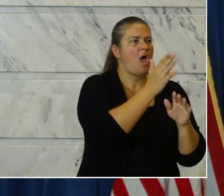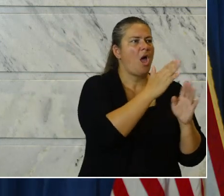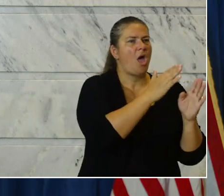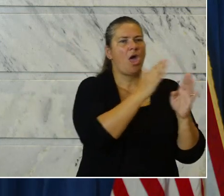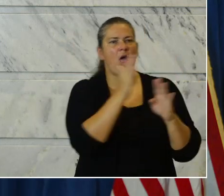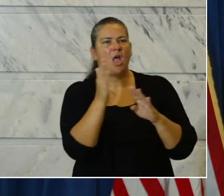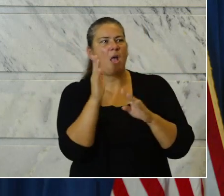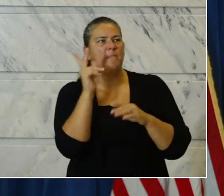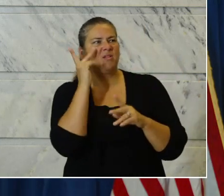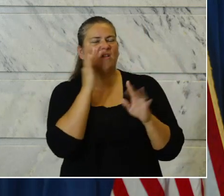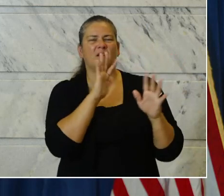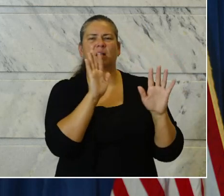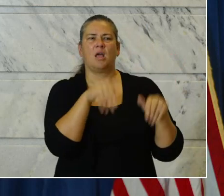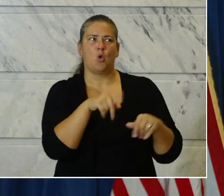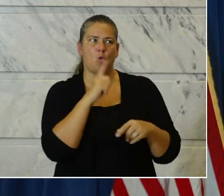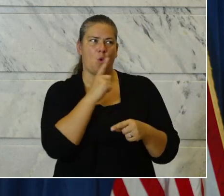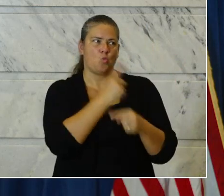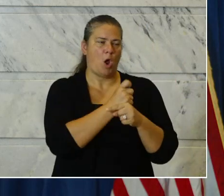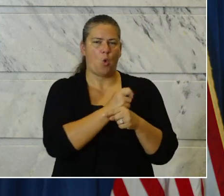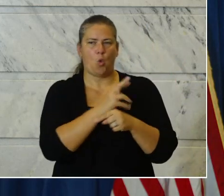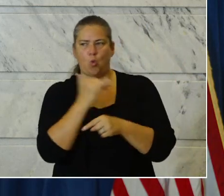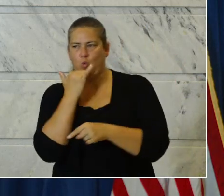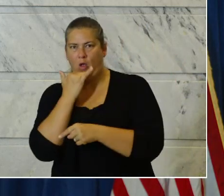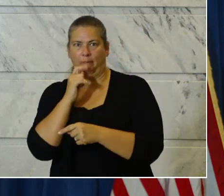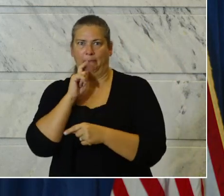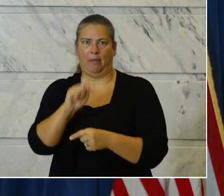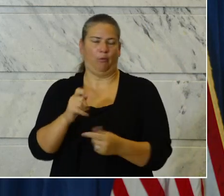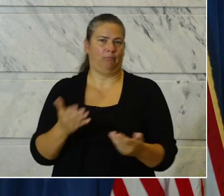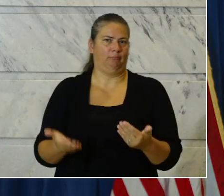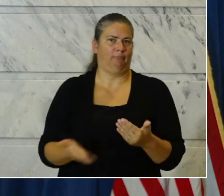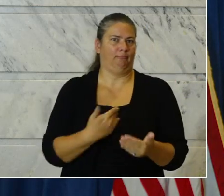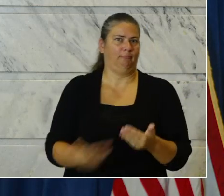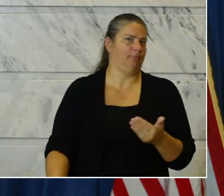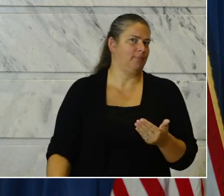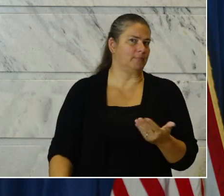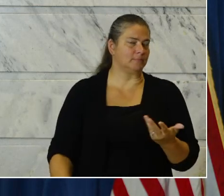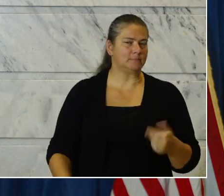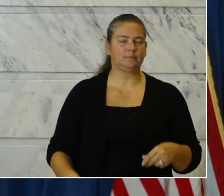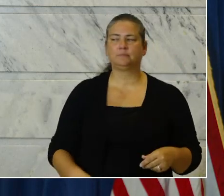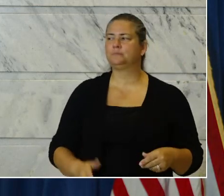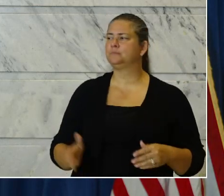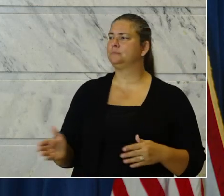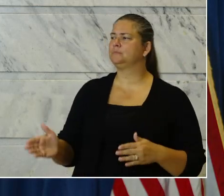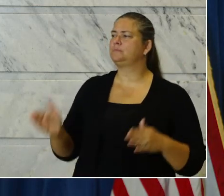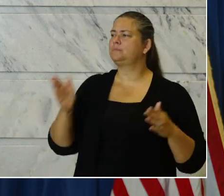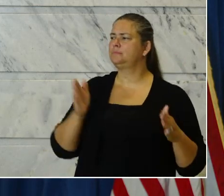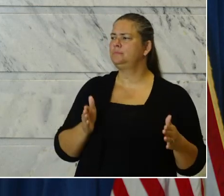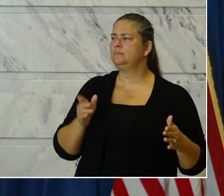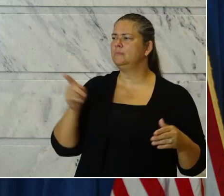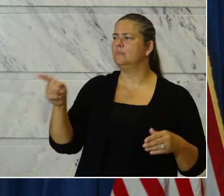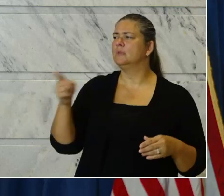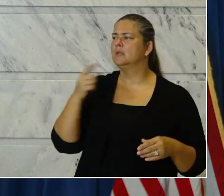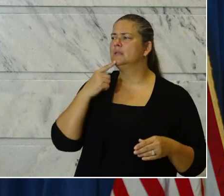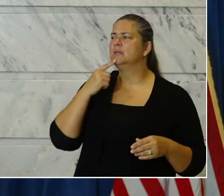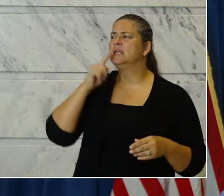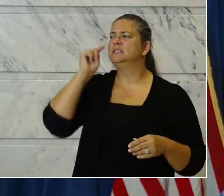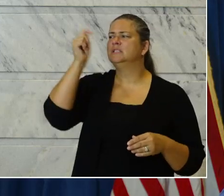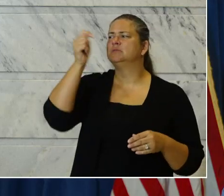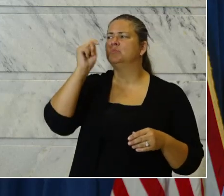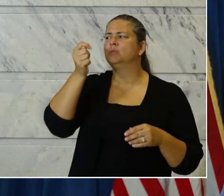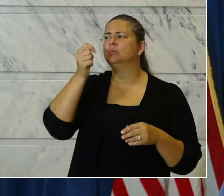Tom. There was testimony today before the Health and Welfare Committee by a representative of the child